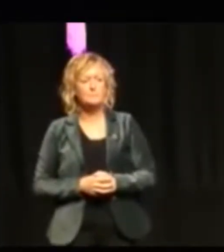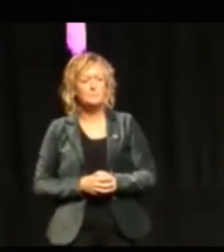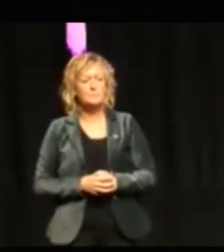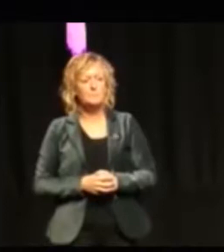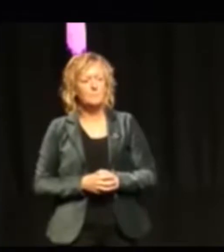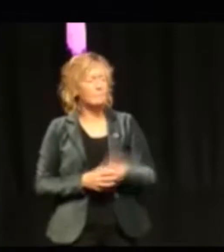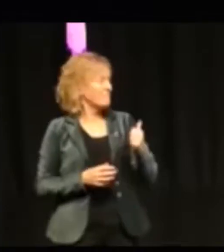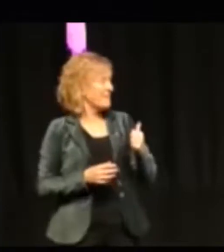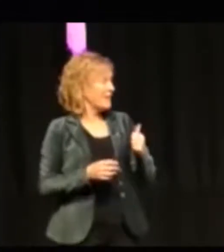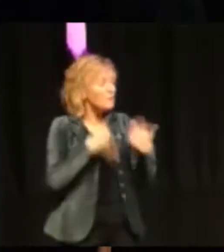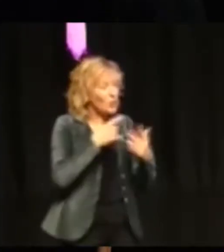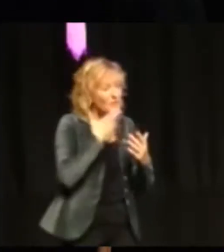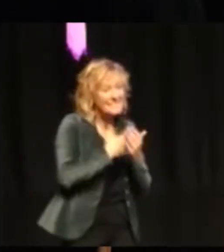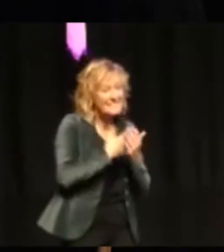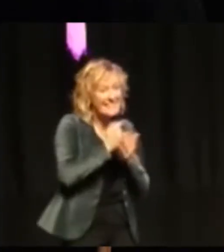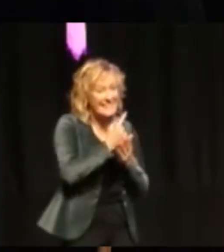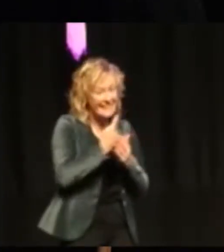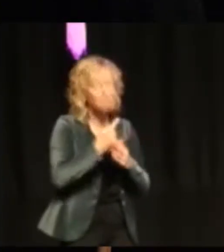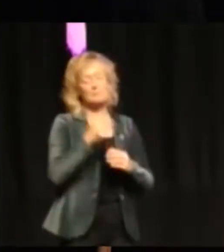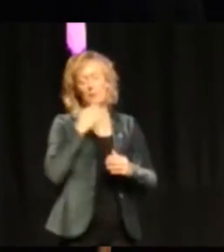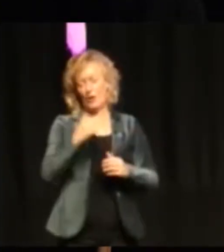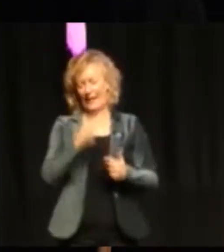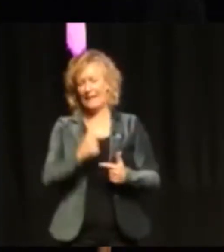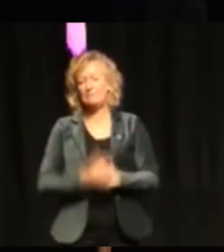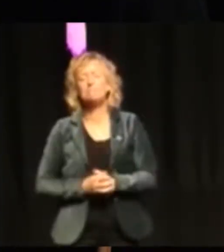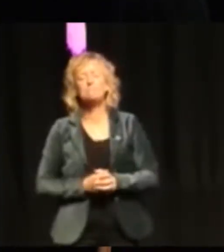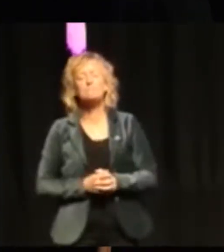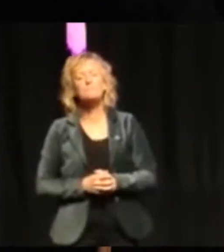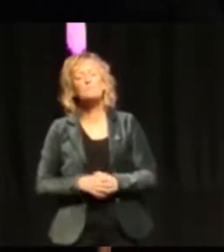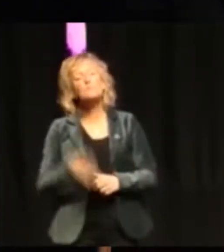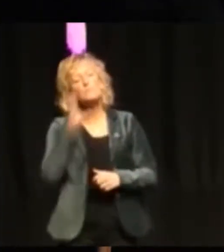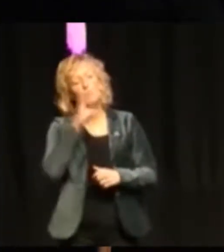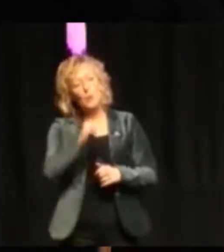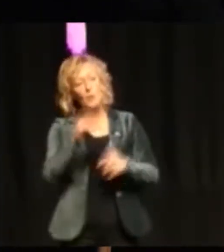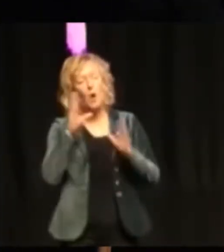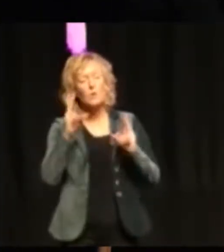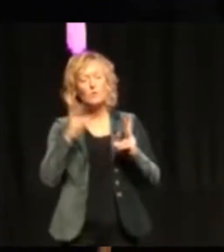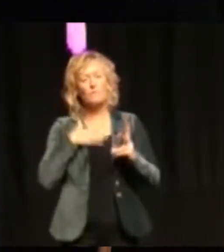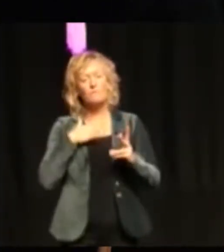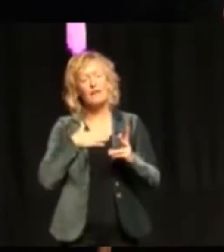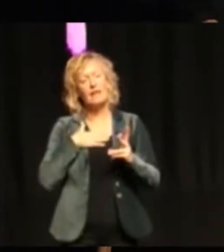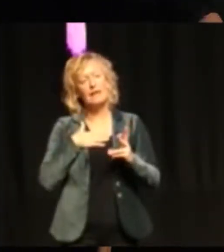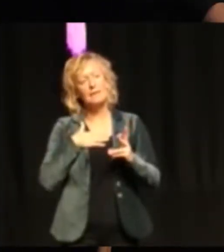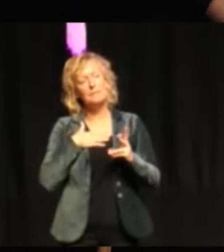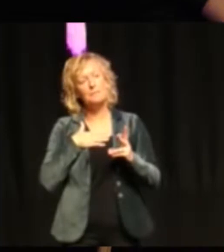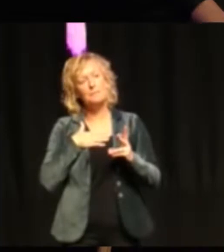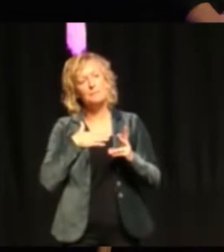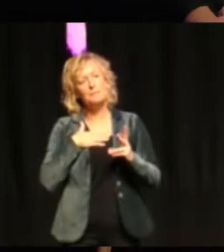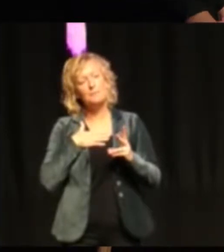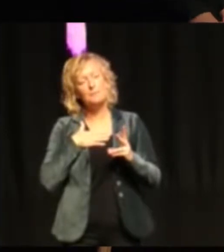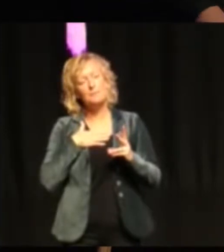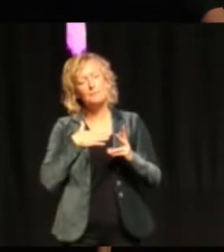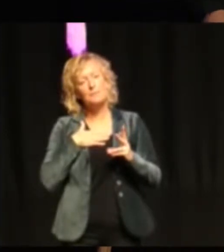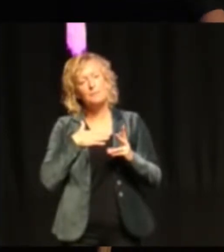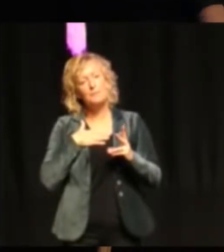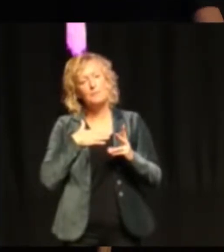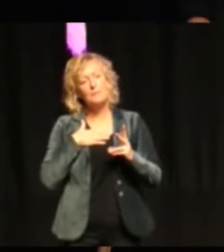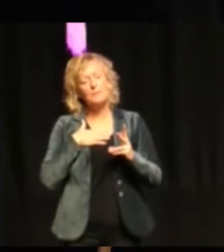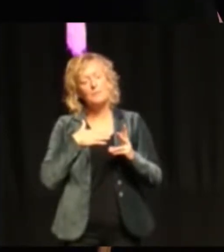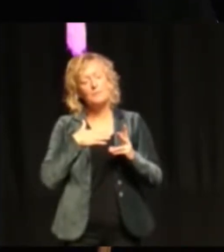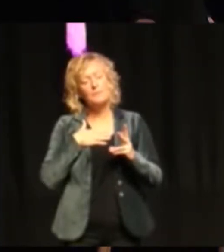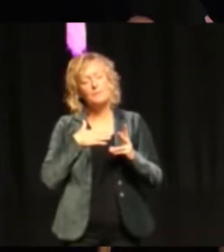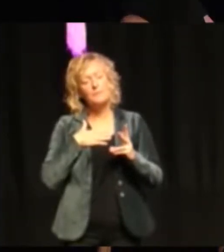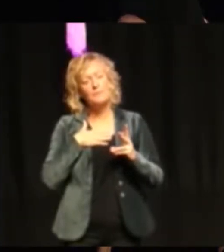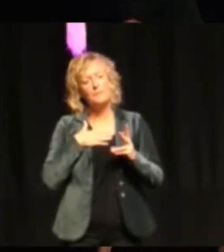Do I have a few more minutes? All right, excellent. Because I want to talk to you, if I may, I